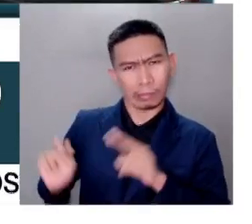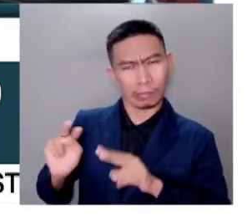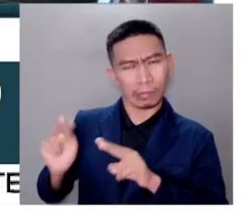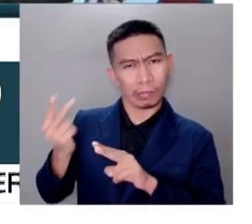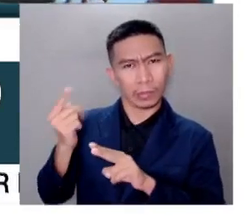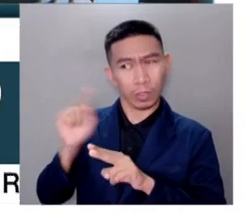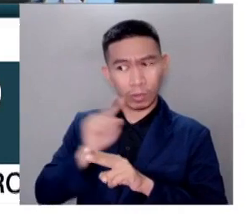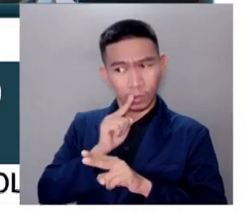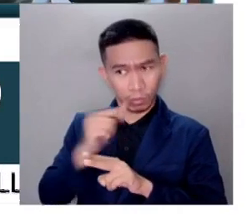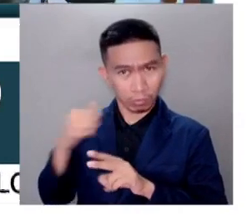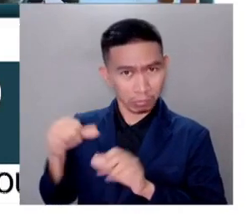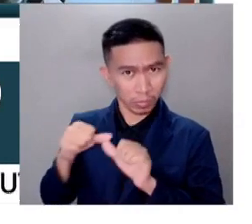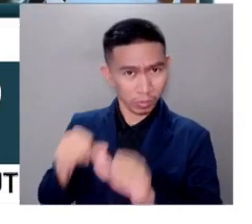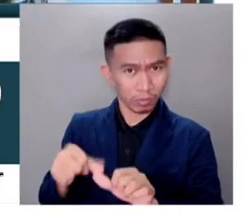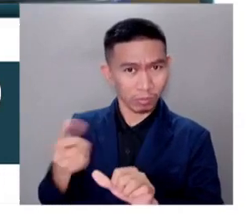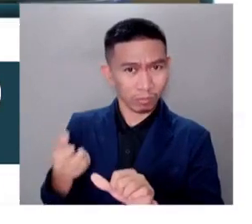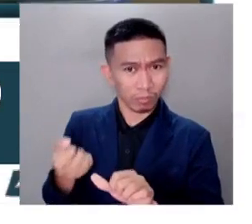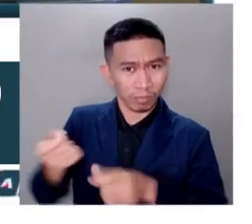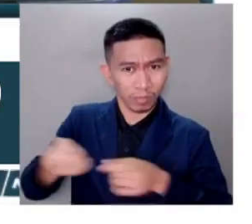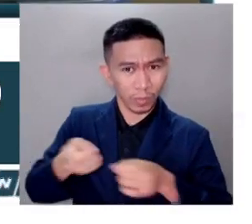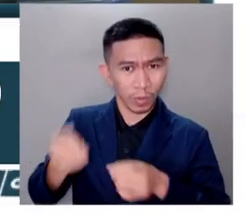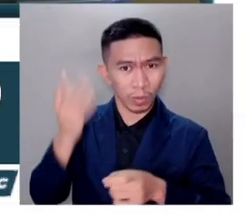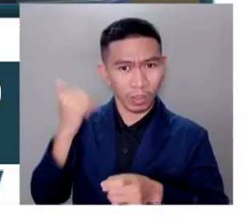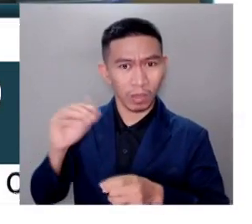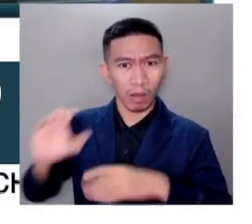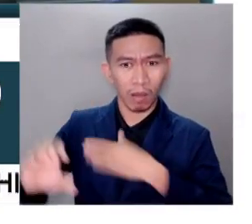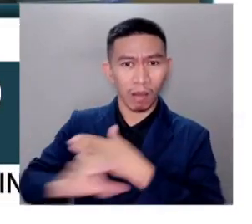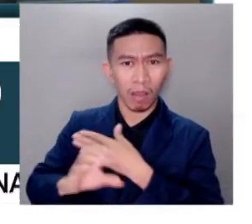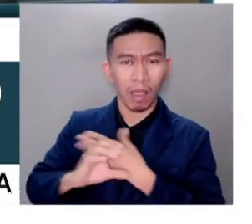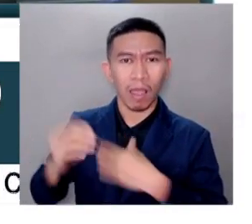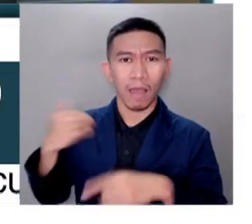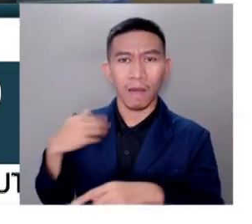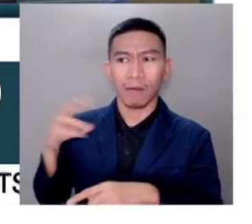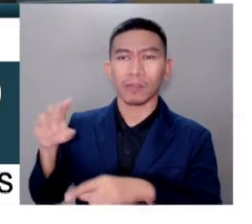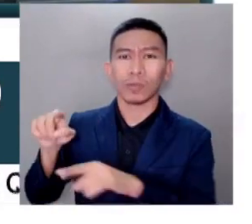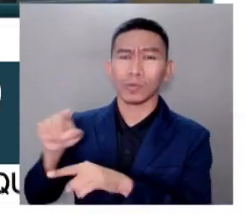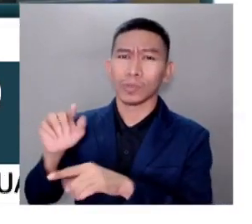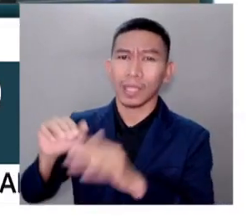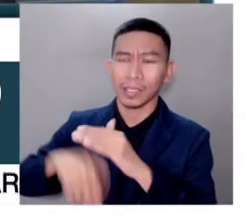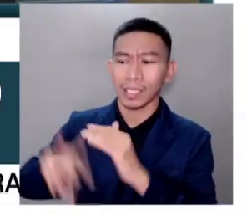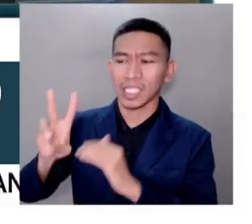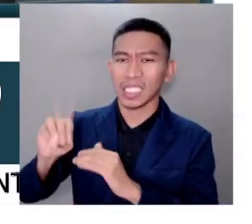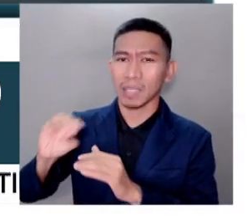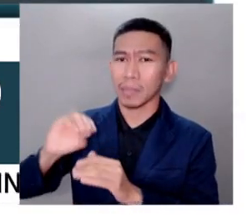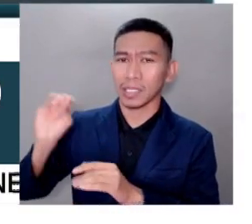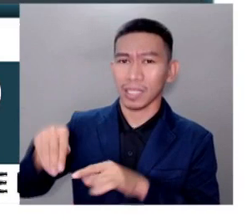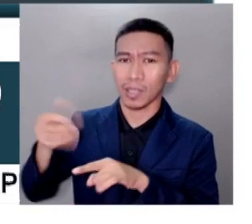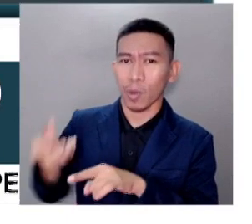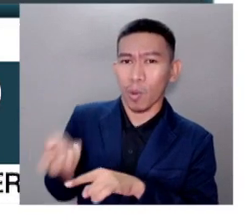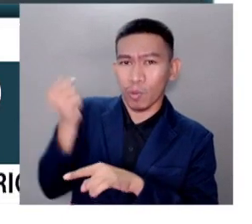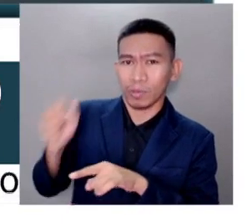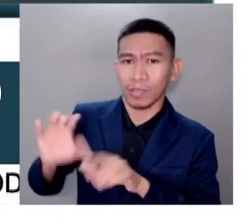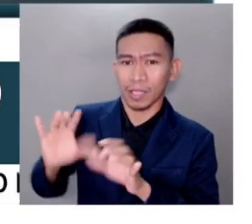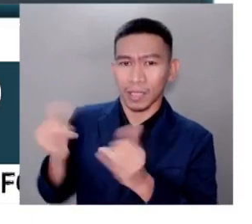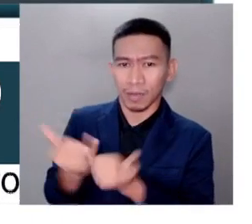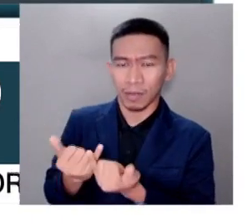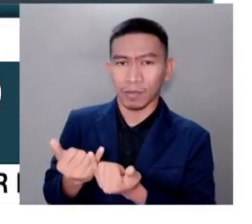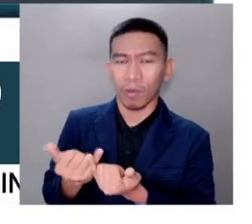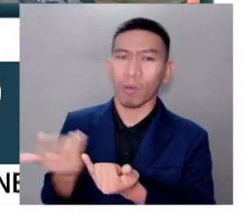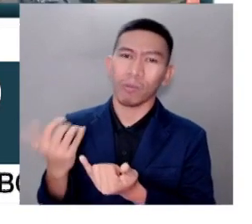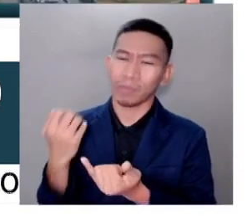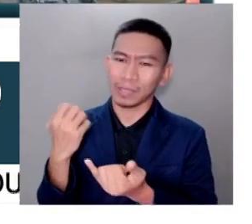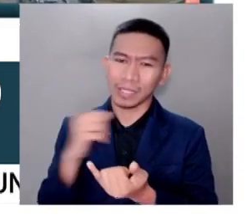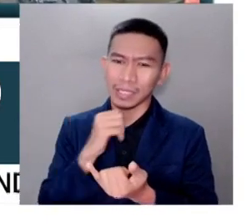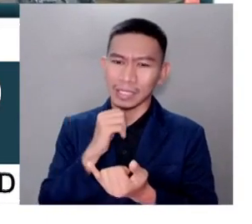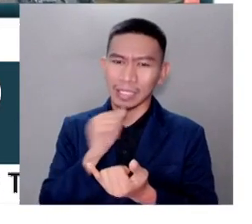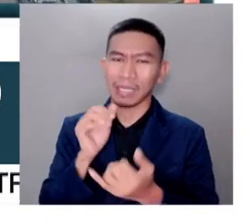it's less than 60% Filipino-owned, which is inconsistent with constitutional requirements. But